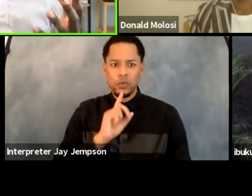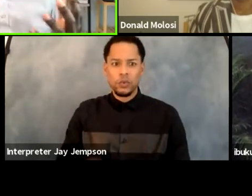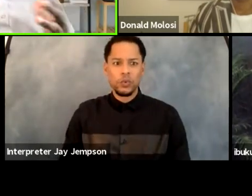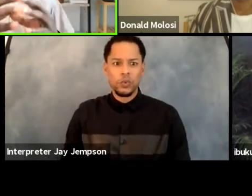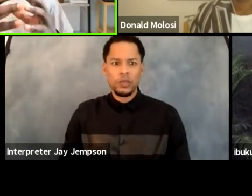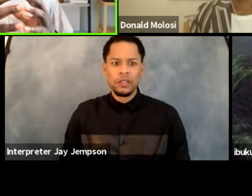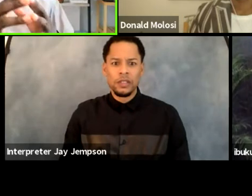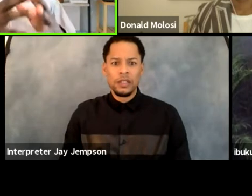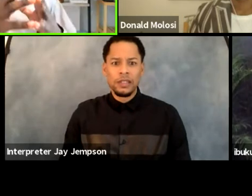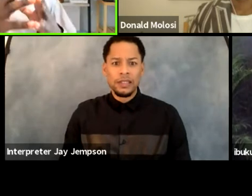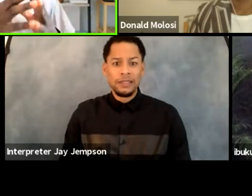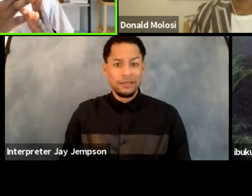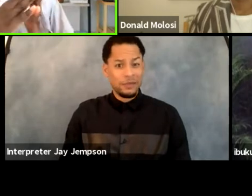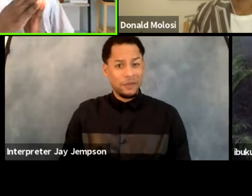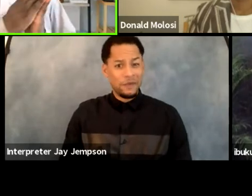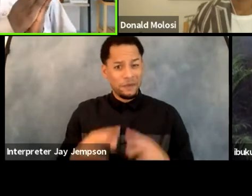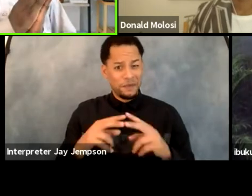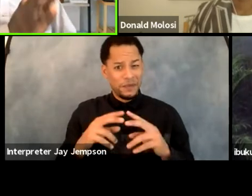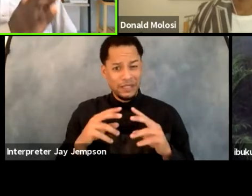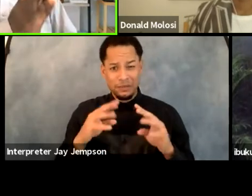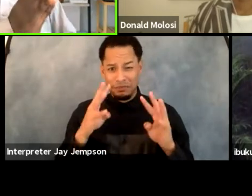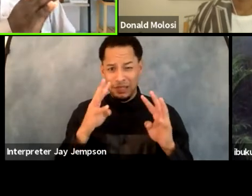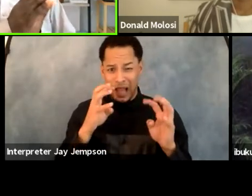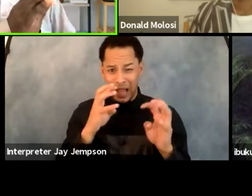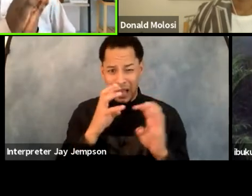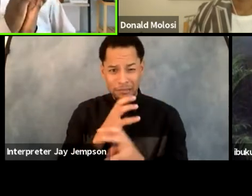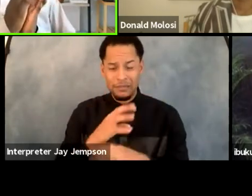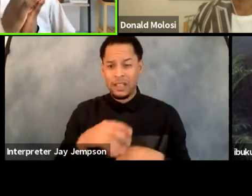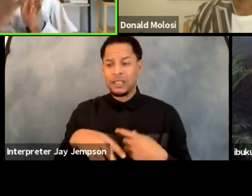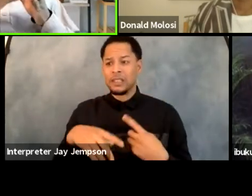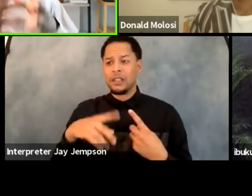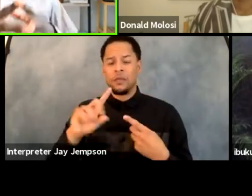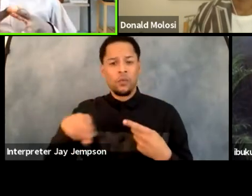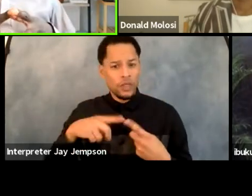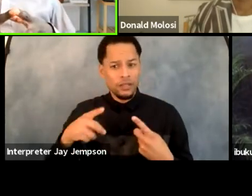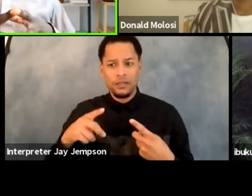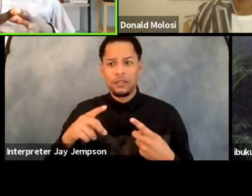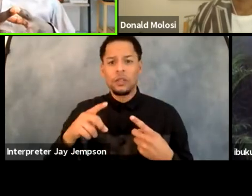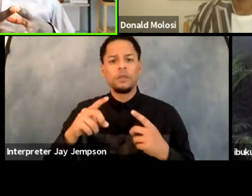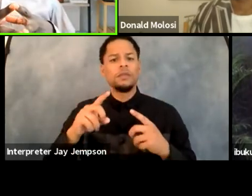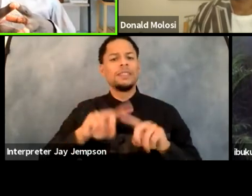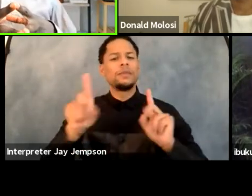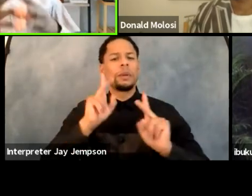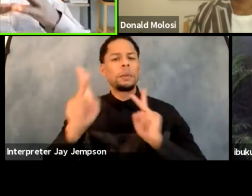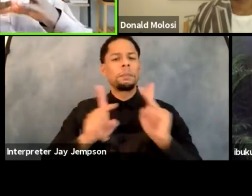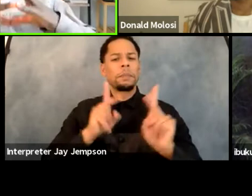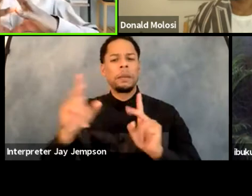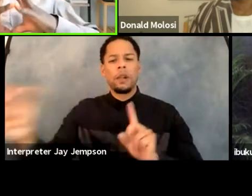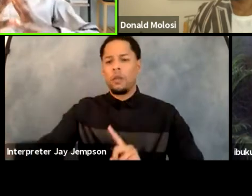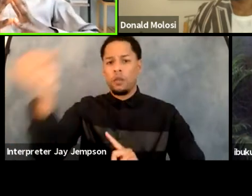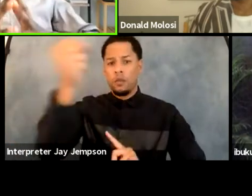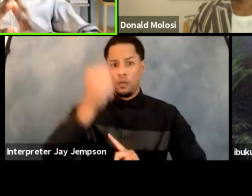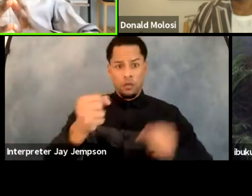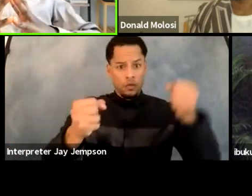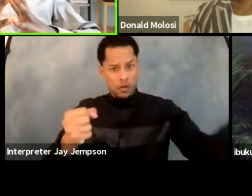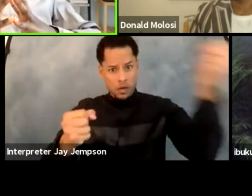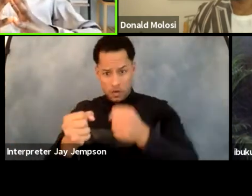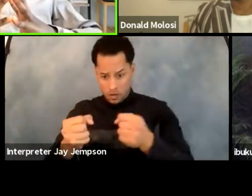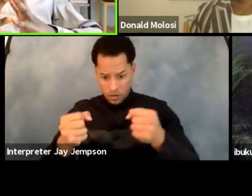that complexity and involving different people in that creative process. And that even for you,